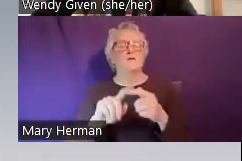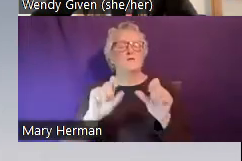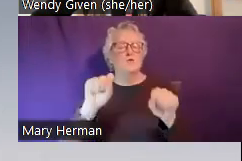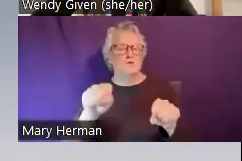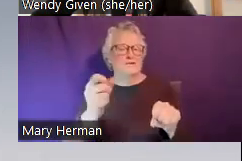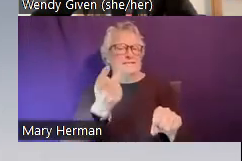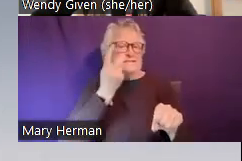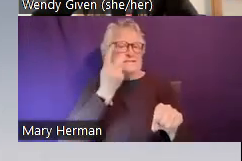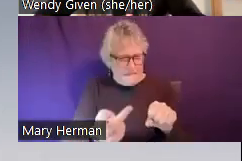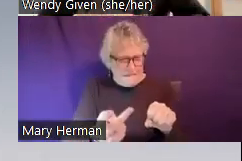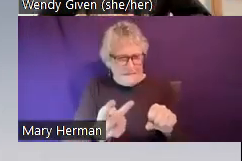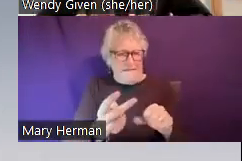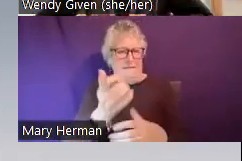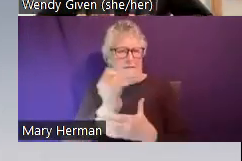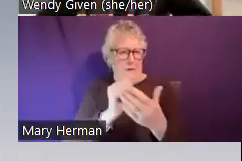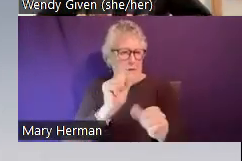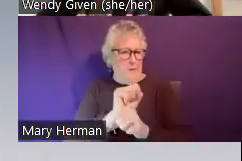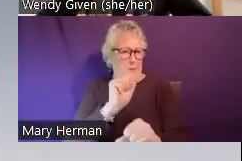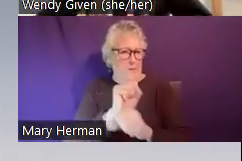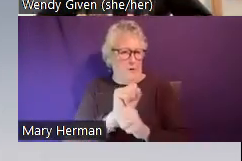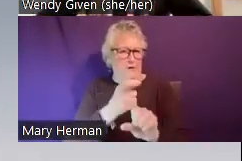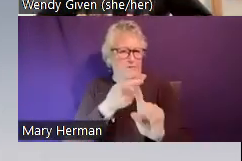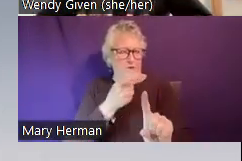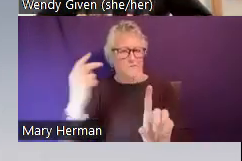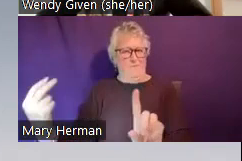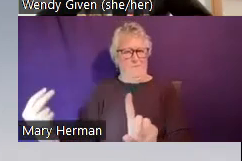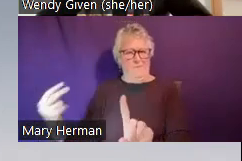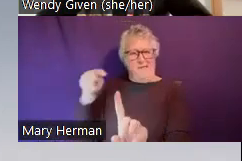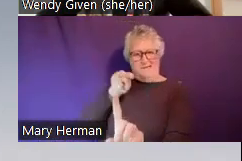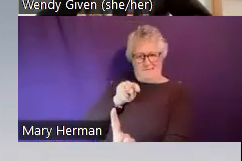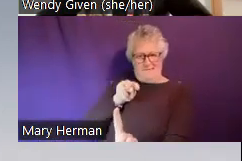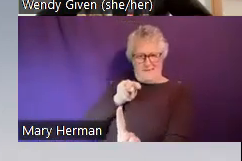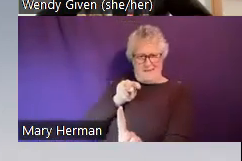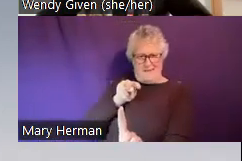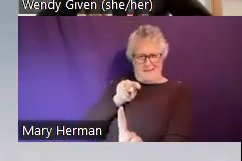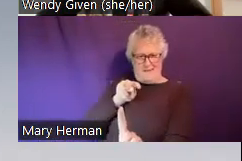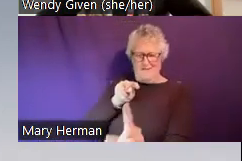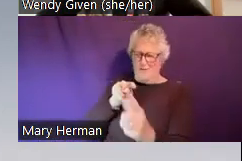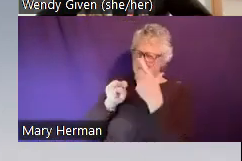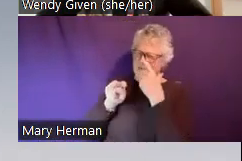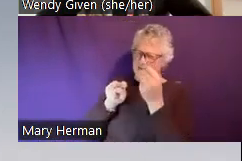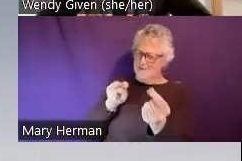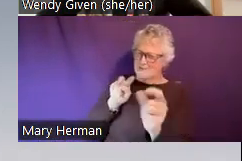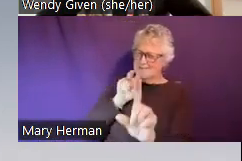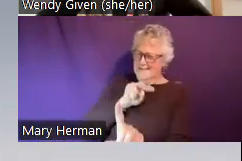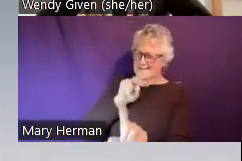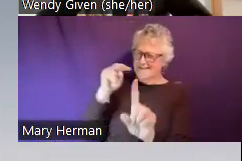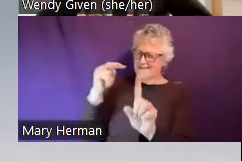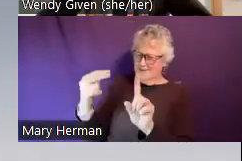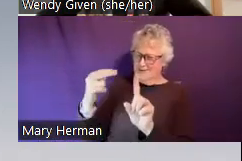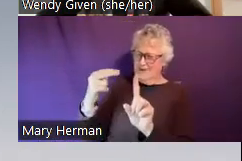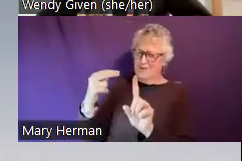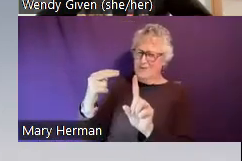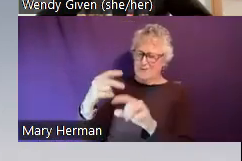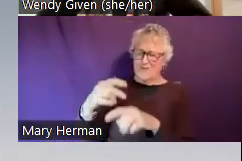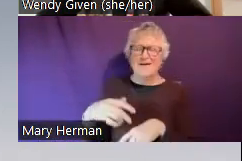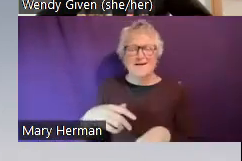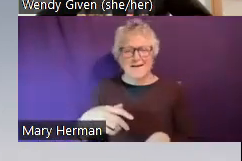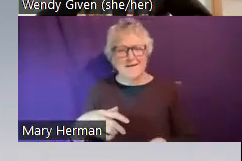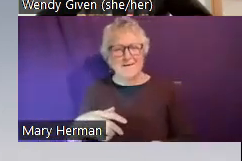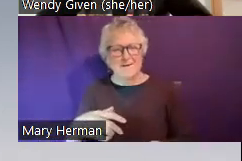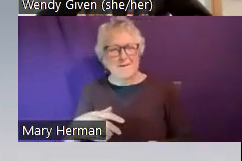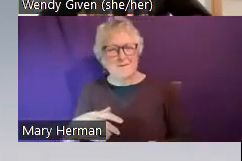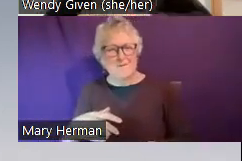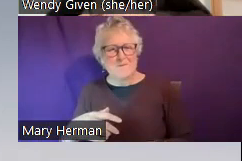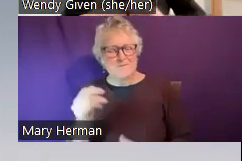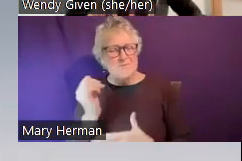two nodes here. So it's kind of an interesting view. So the artwork will be